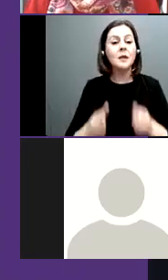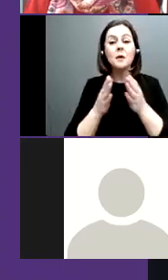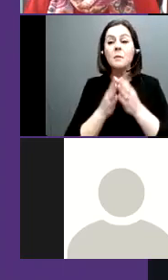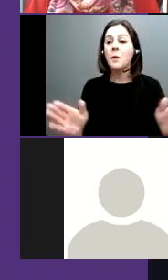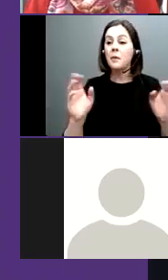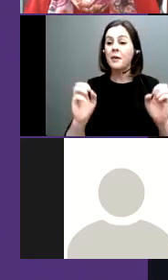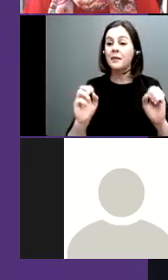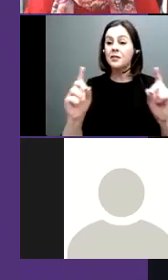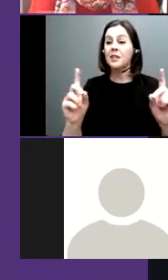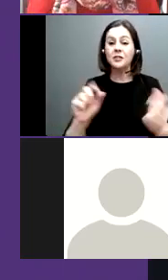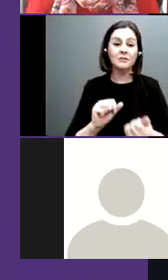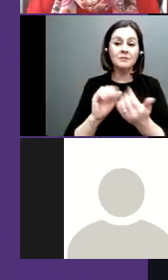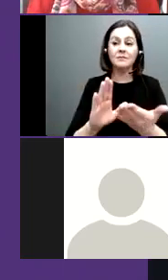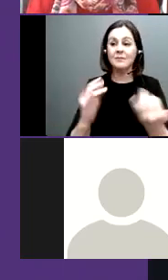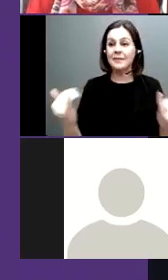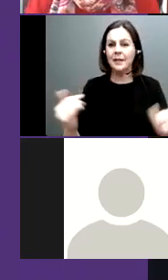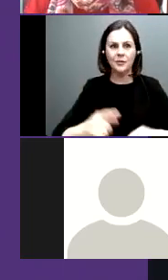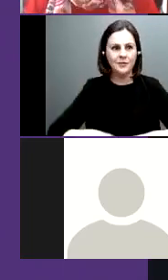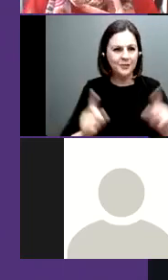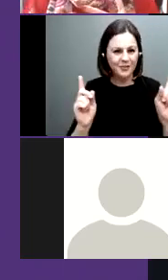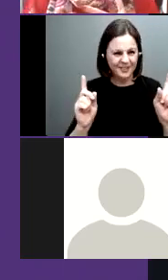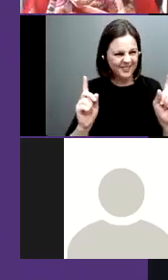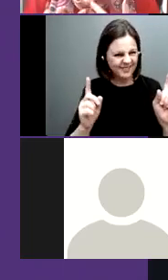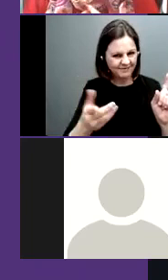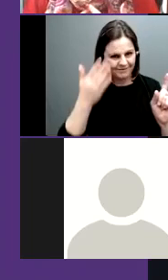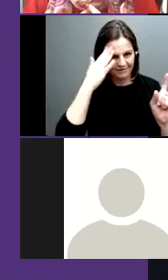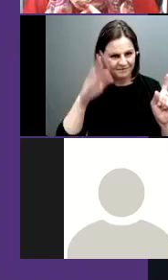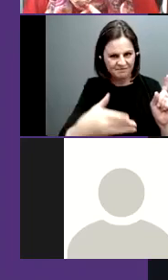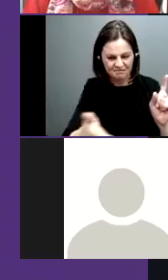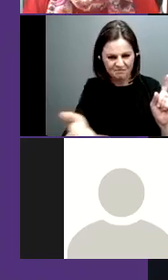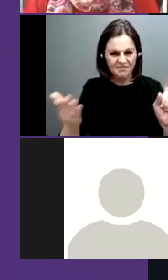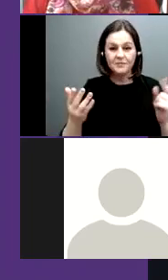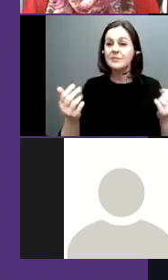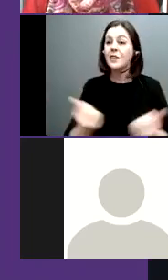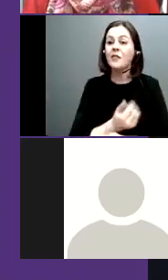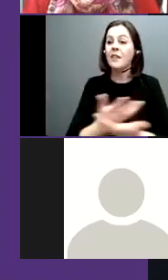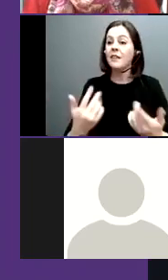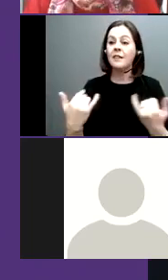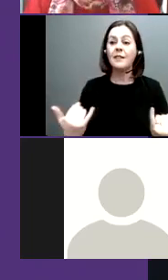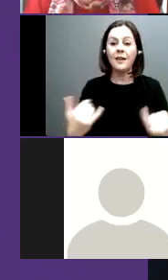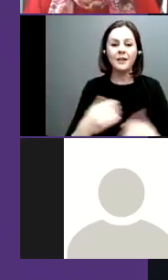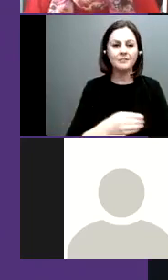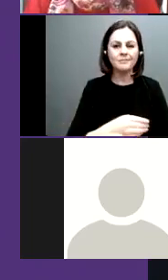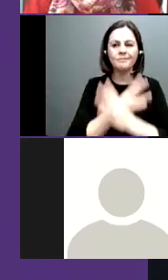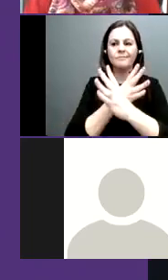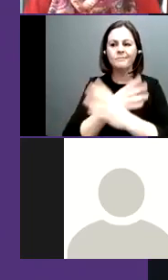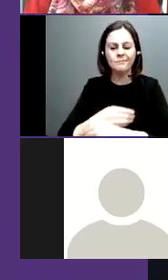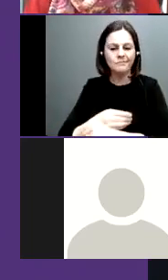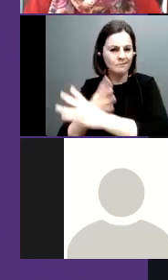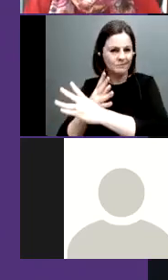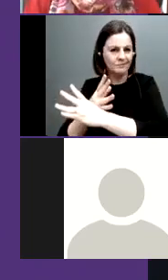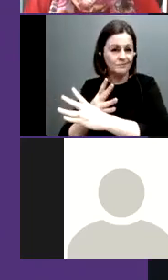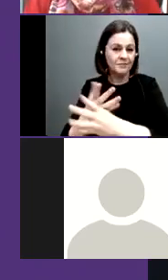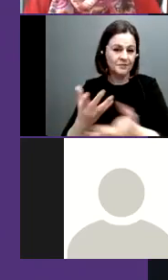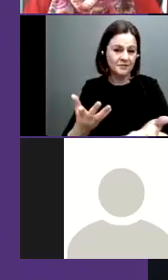you can imagine. Everything is virtual. One of the things that I always really enjoyed, I myself